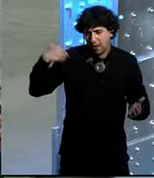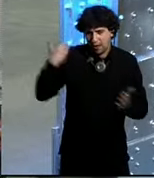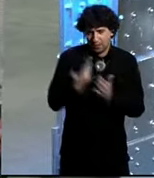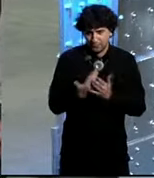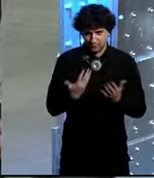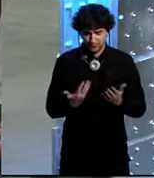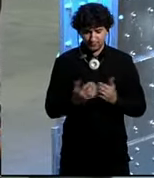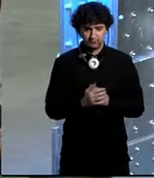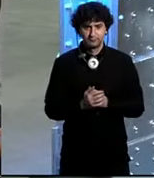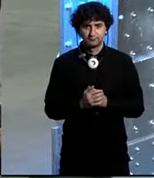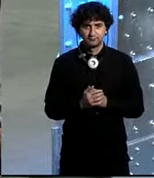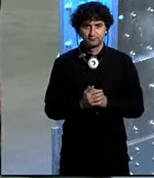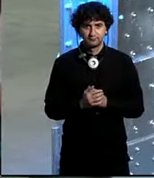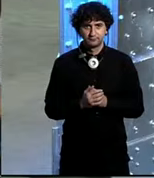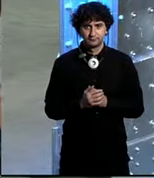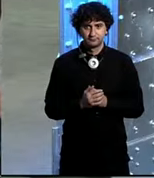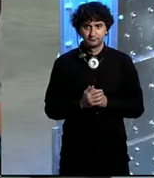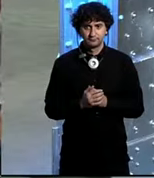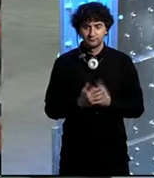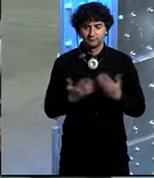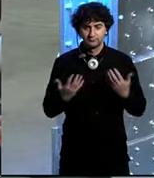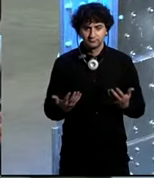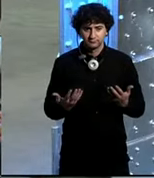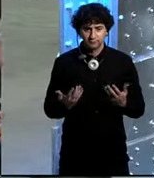world being created. Well, up to now, that's the case, but